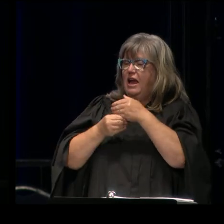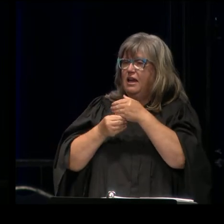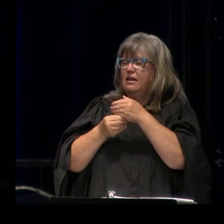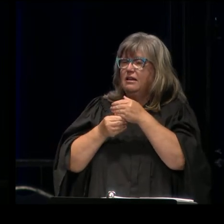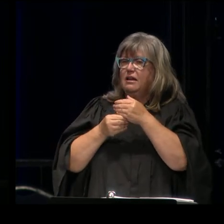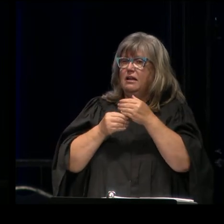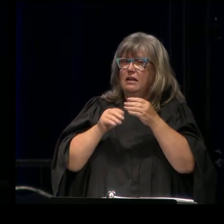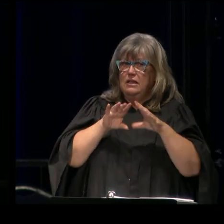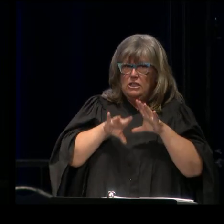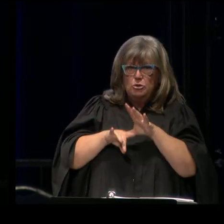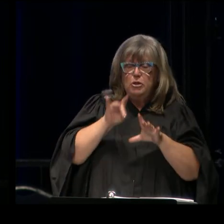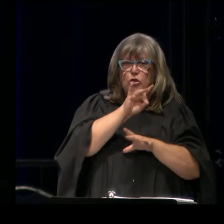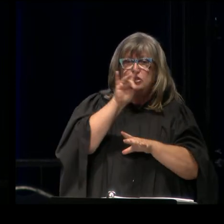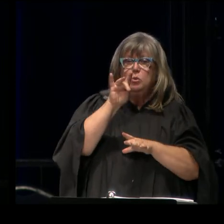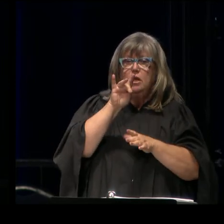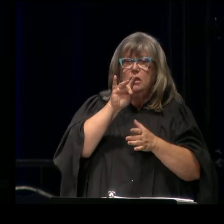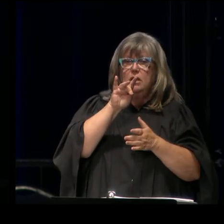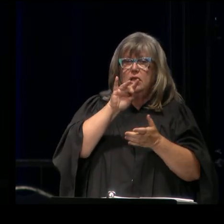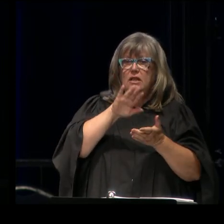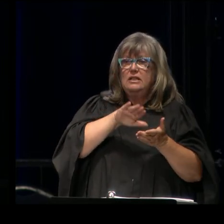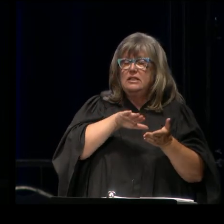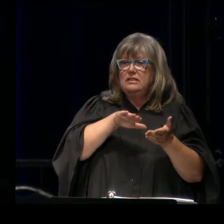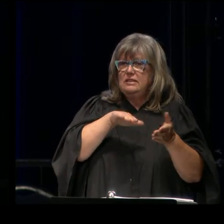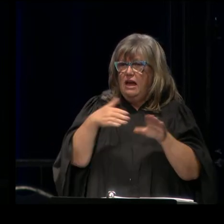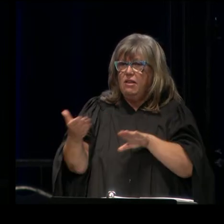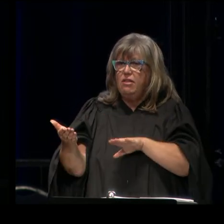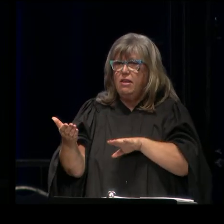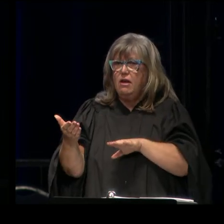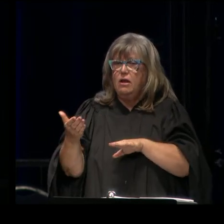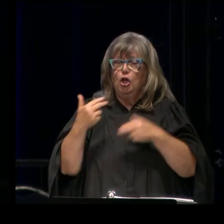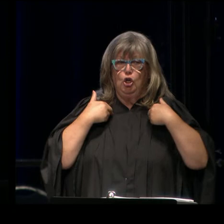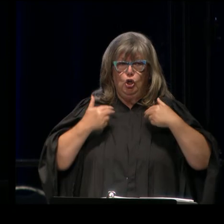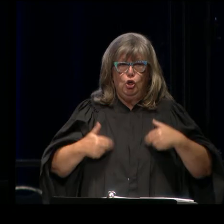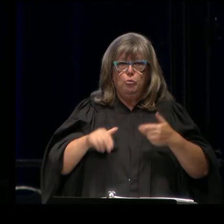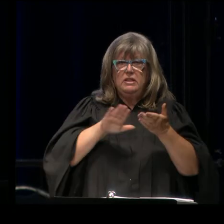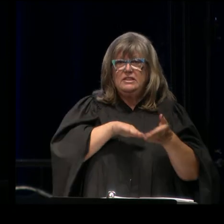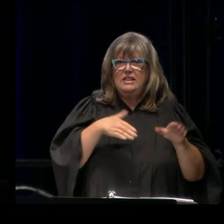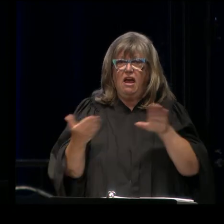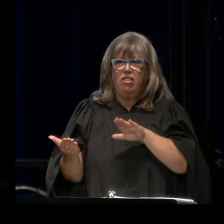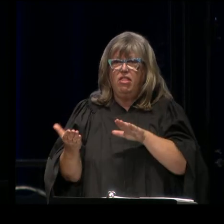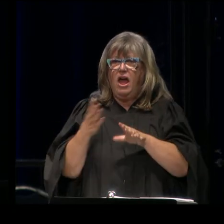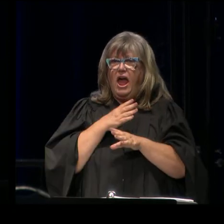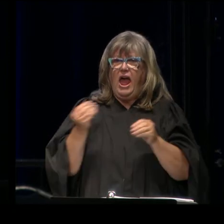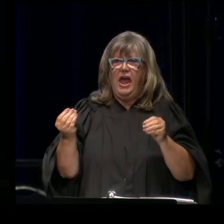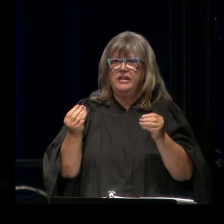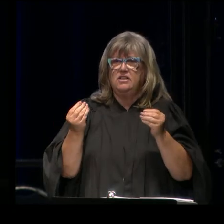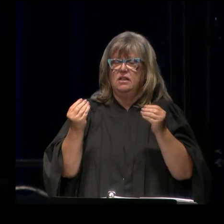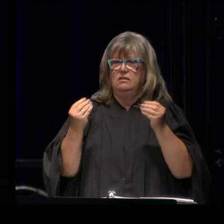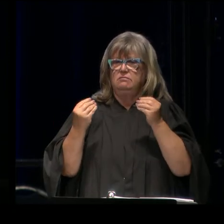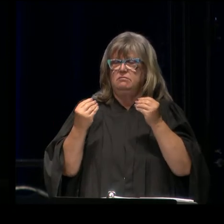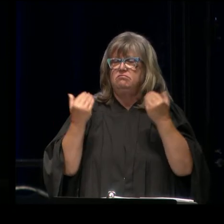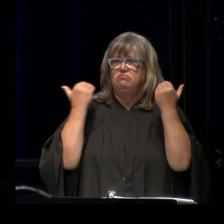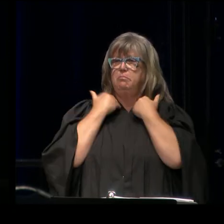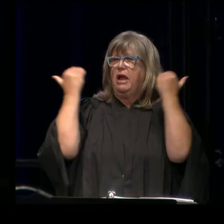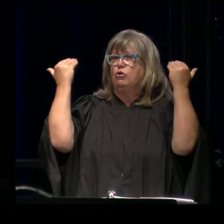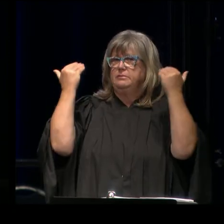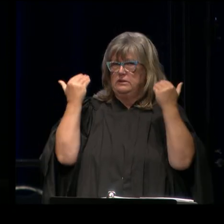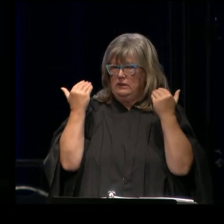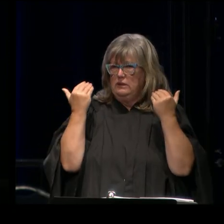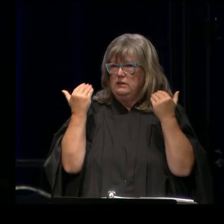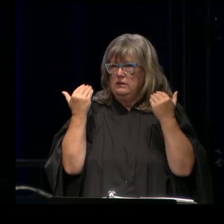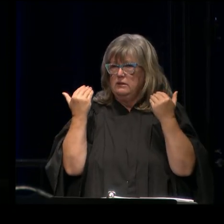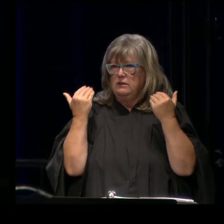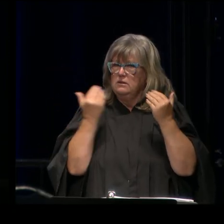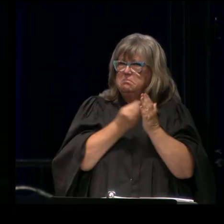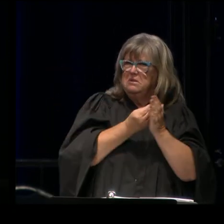spiritual and human death and bankruptcy. For any human being, justice and